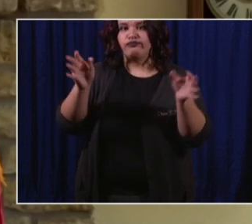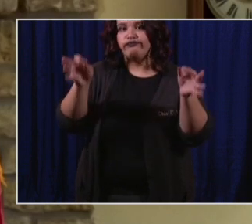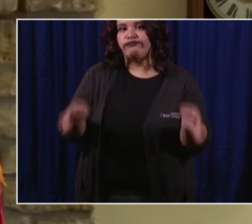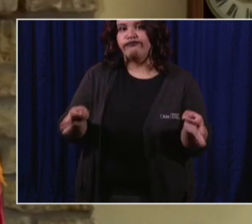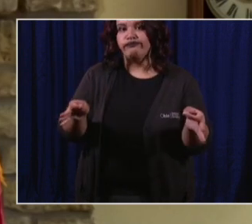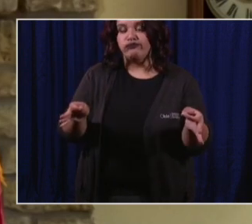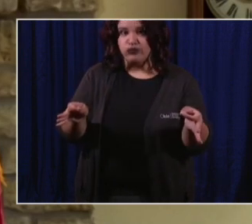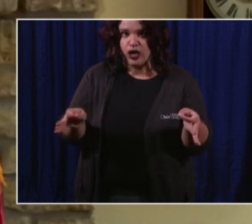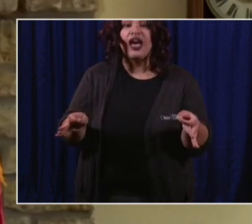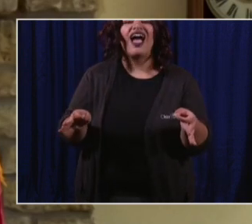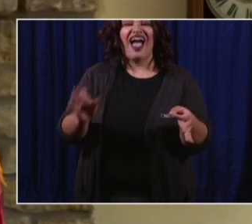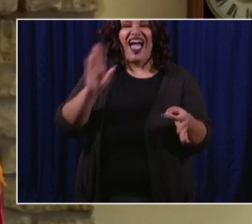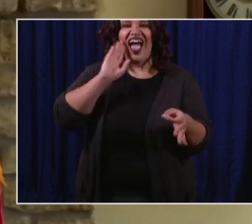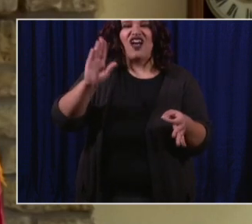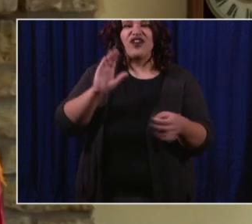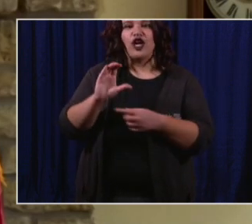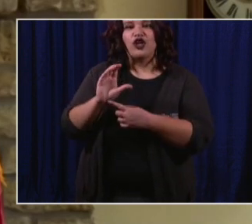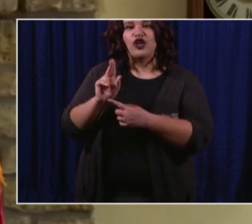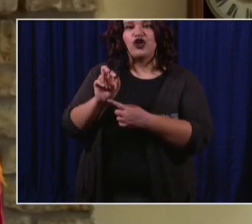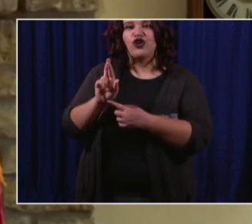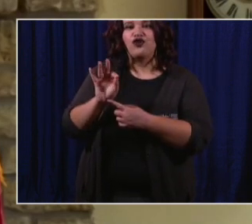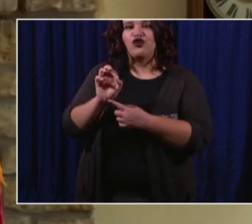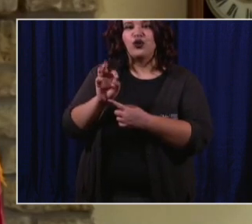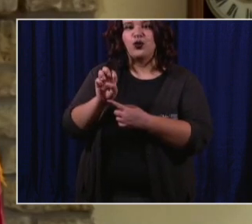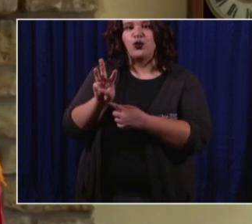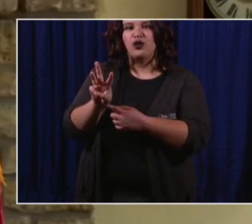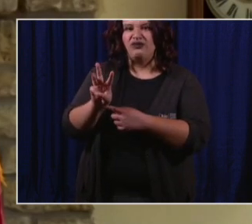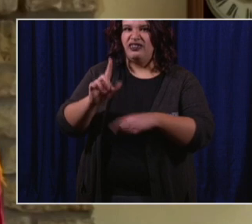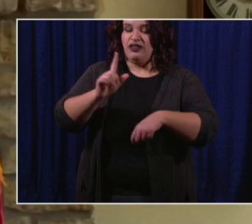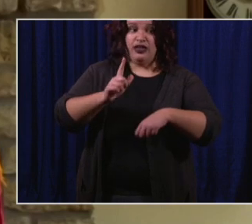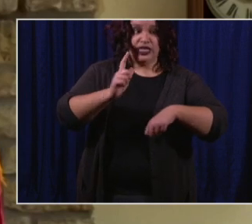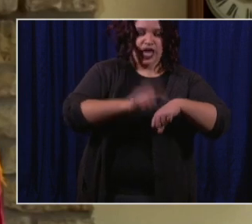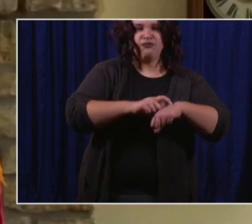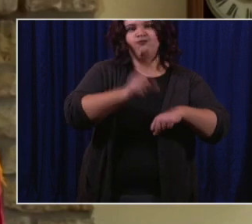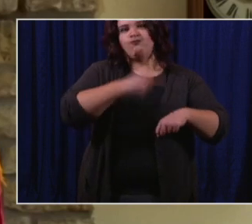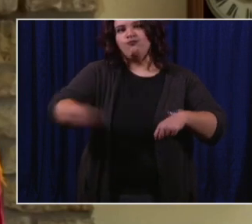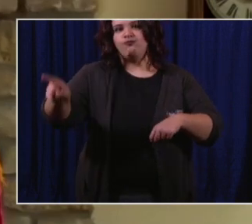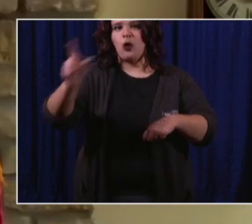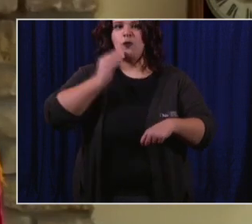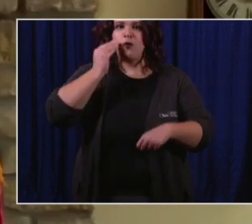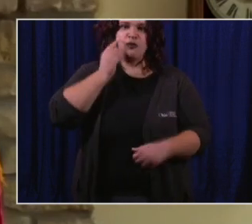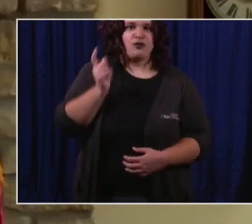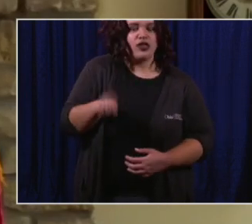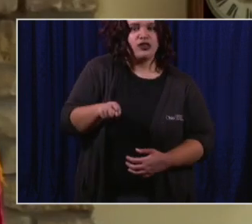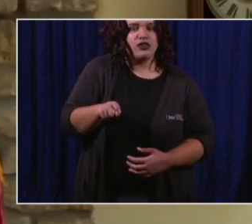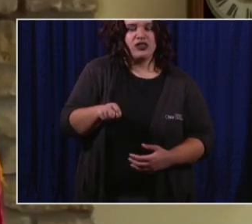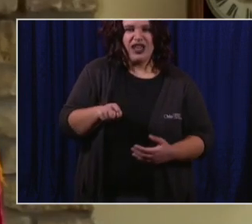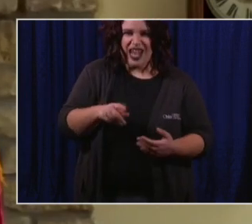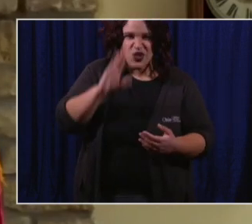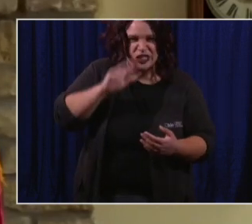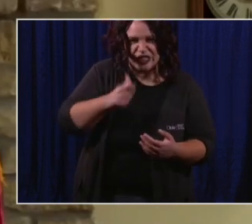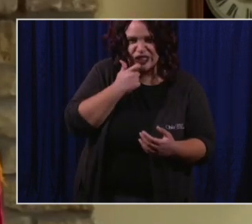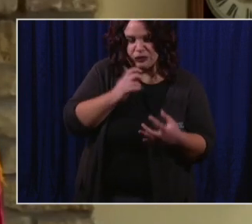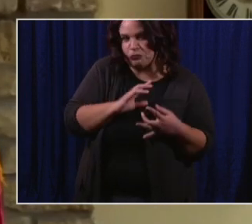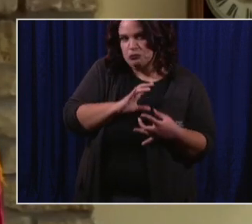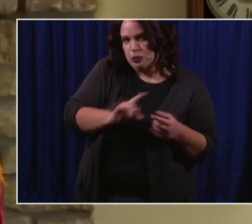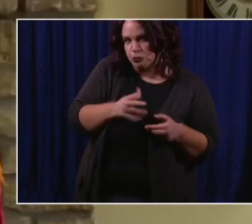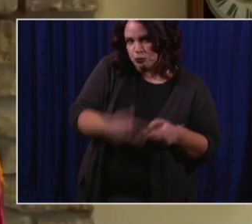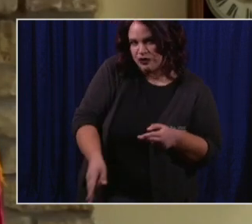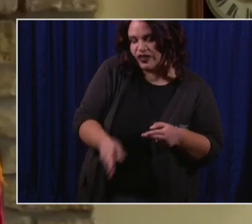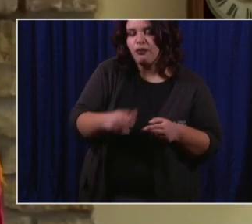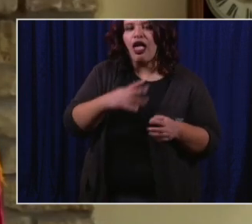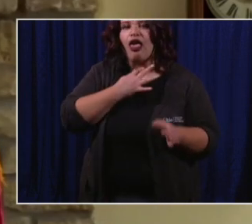the statewide last call order is in place. I know you just touched on it a little bit, but is there any type of timeline that you're looking